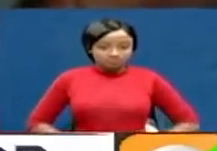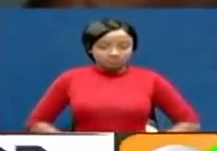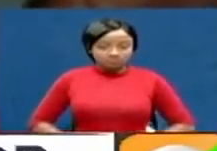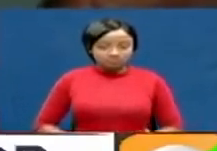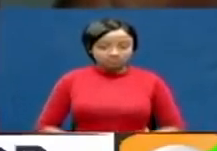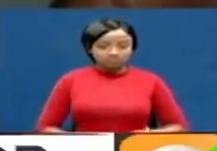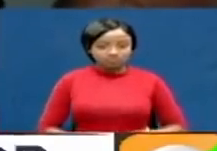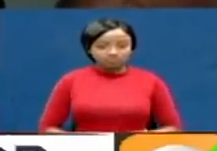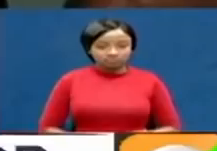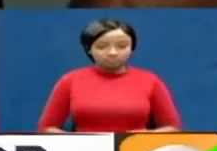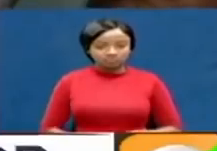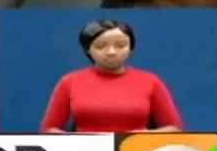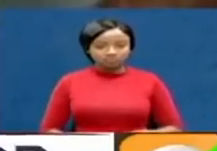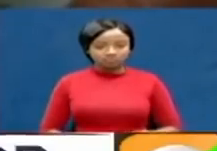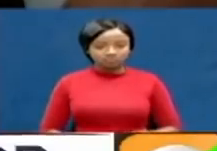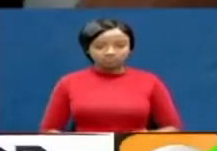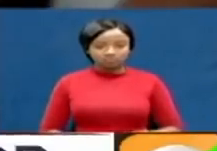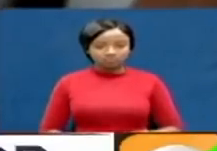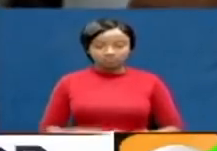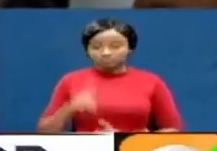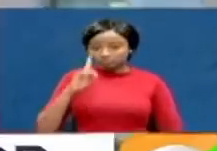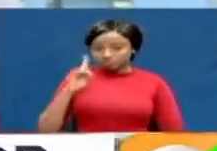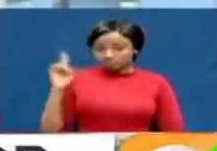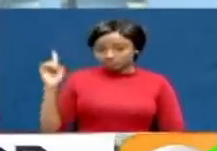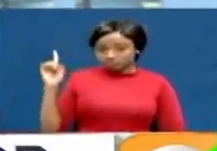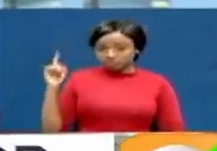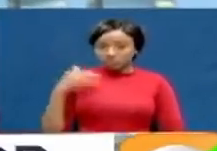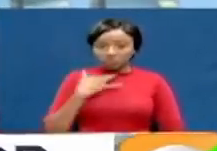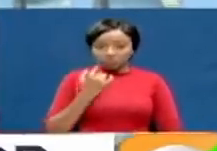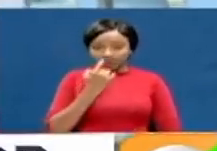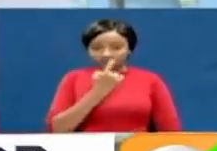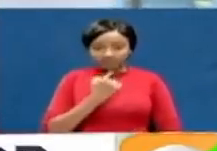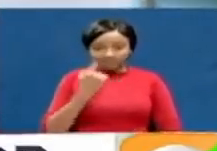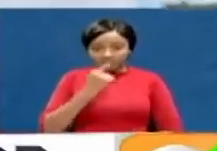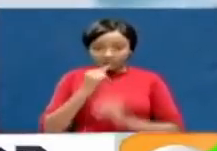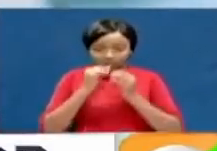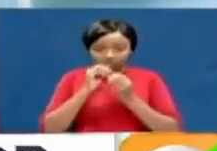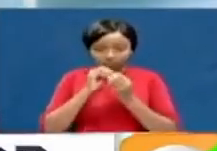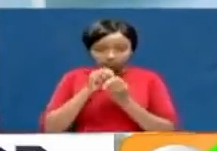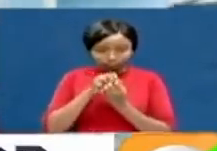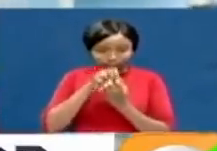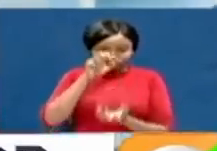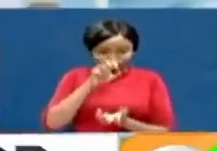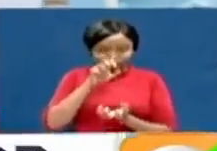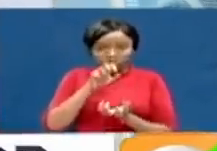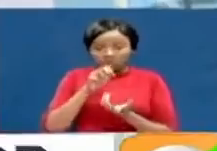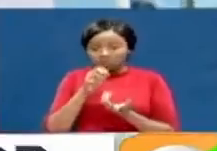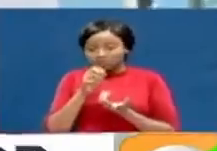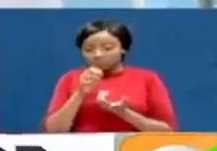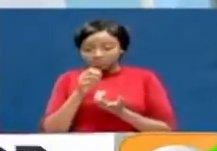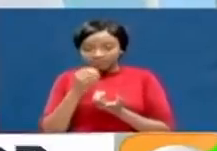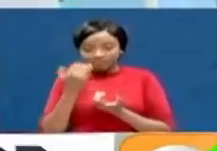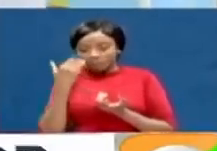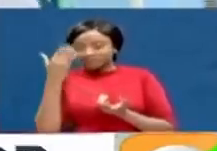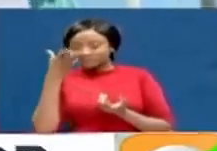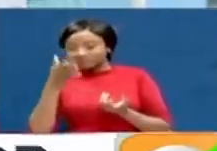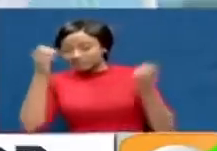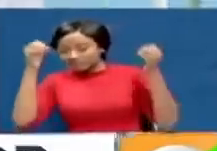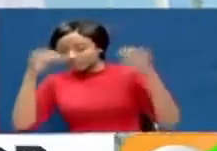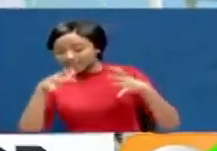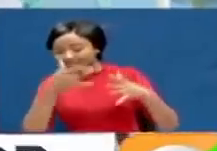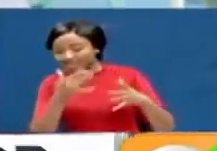And then this is now what you do to open the patient's mouth. After you open the patient's mouth, you get to view the opening of the trachea